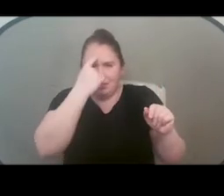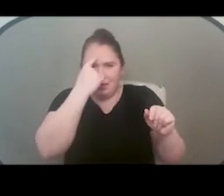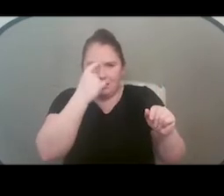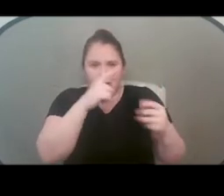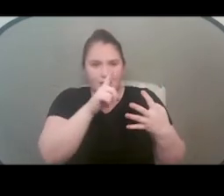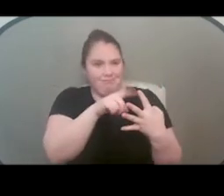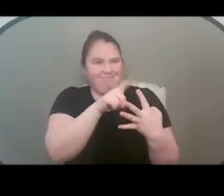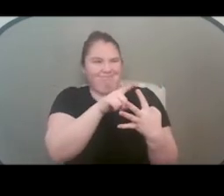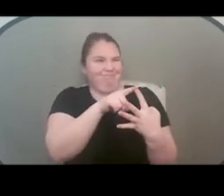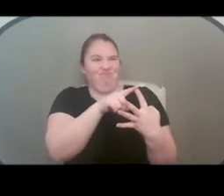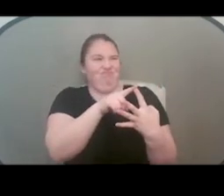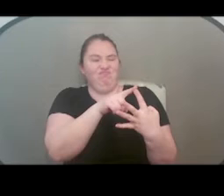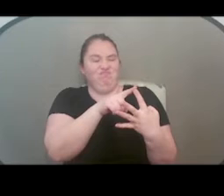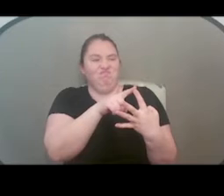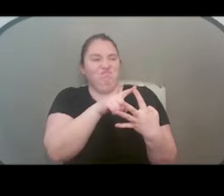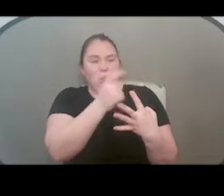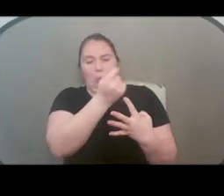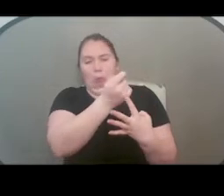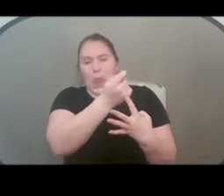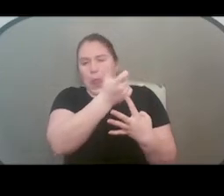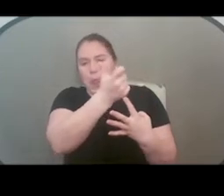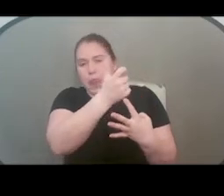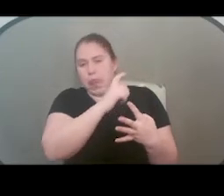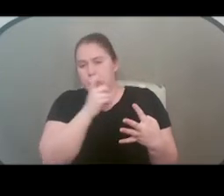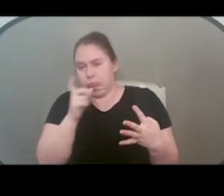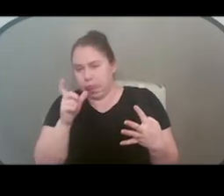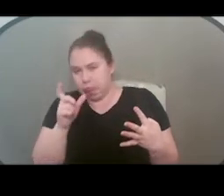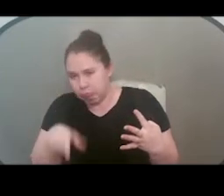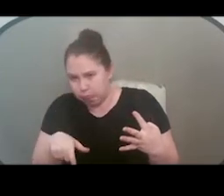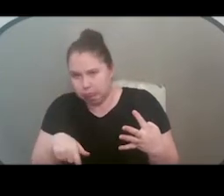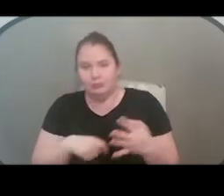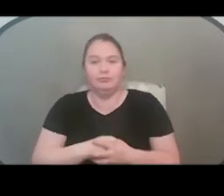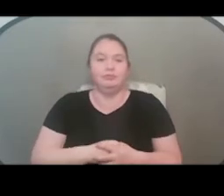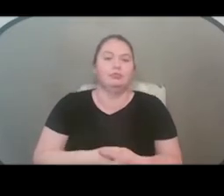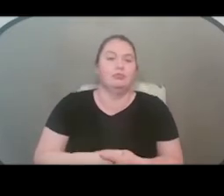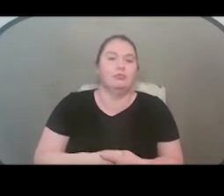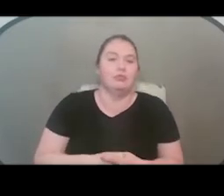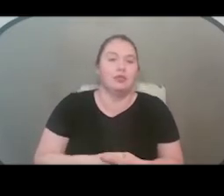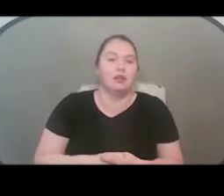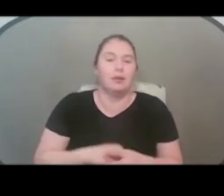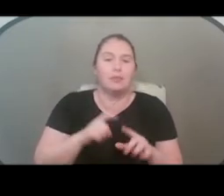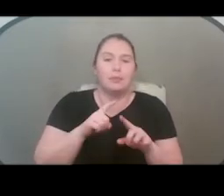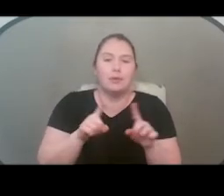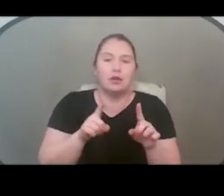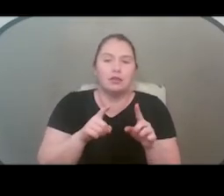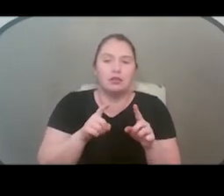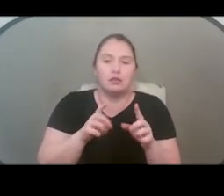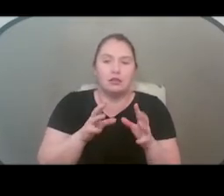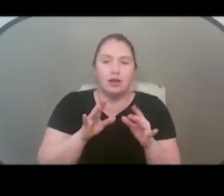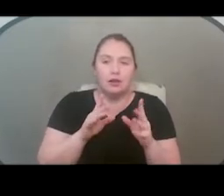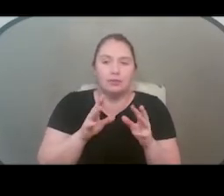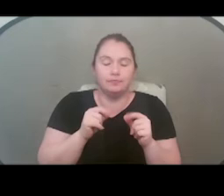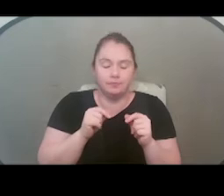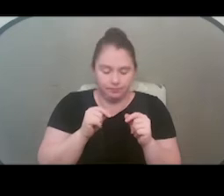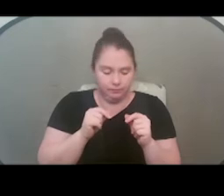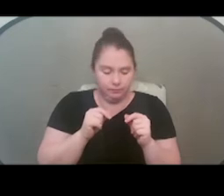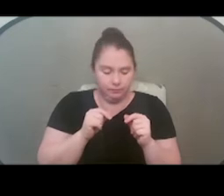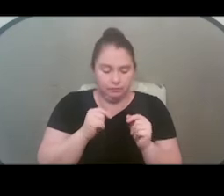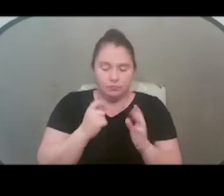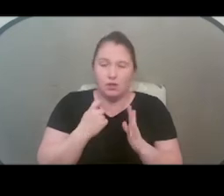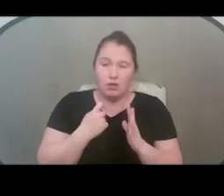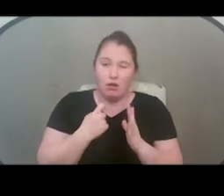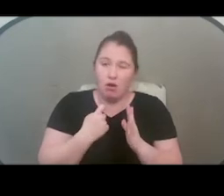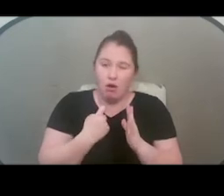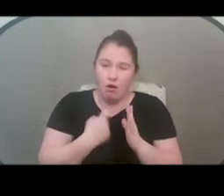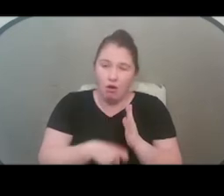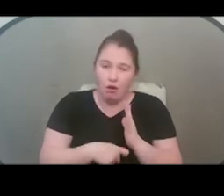just off the list. That's just not relevant. Yeah, what's the difference? Yeah, yep. What's the difference in the